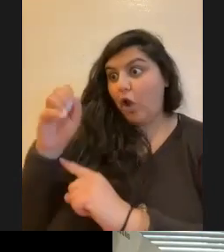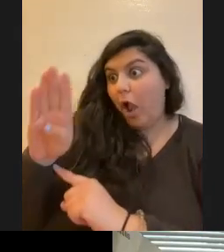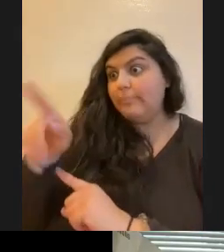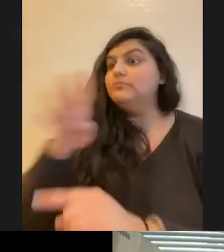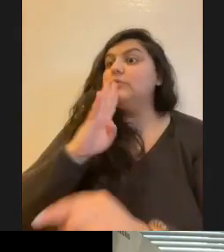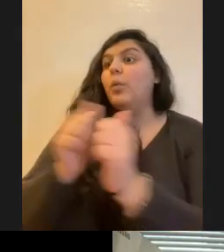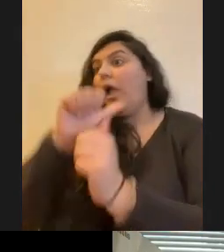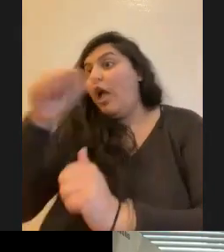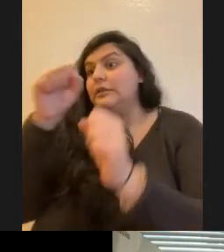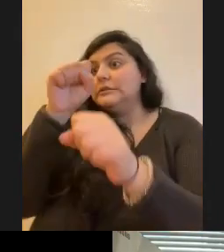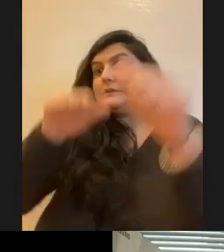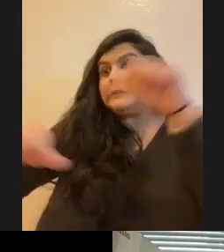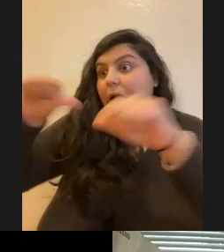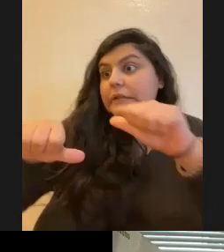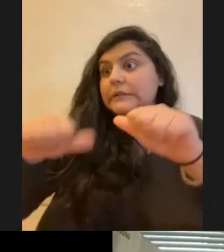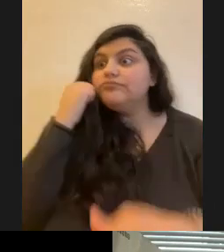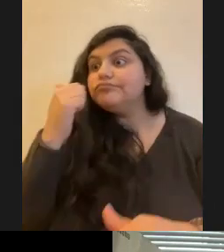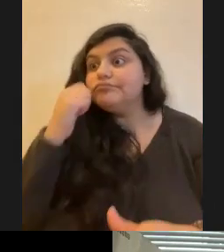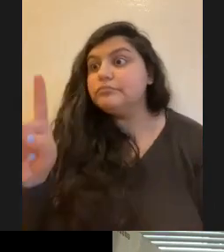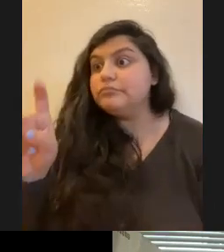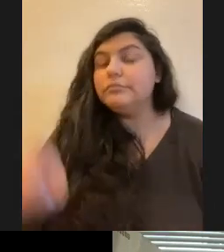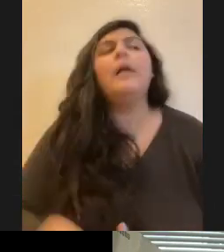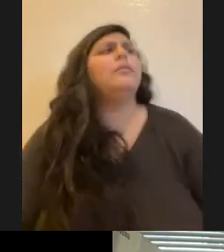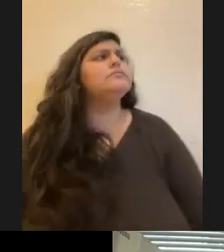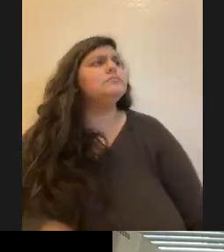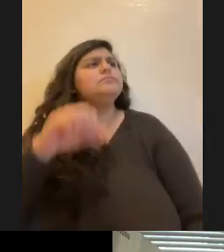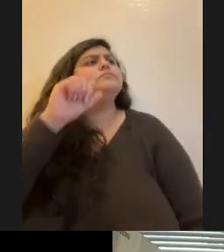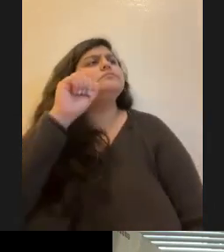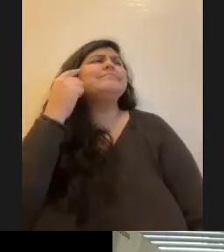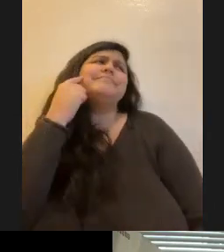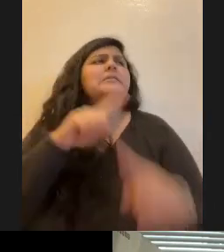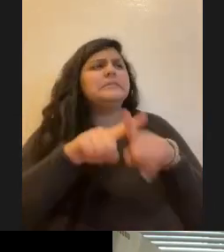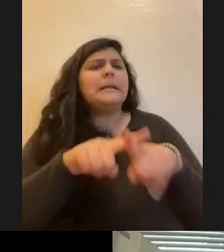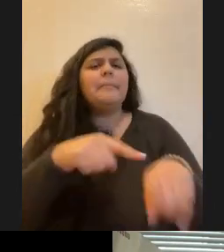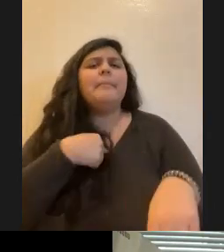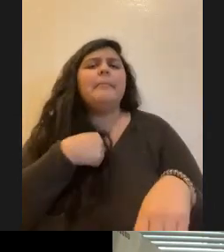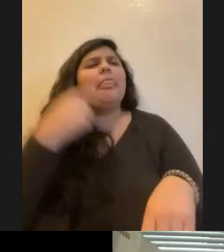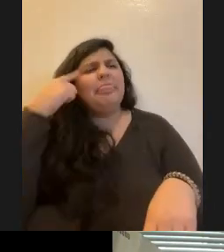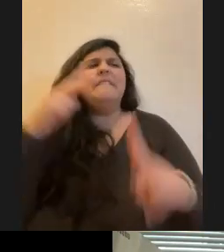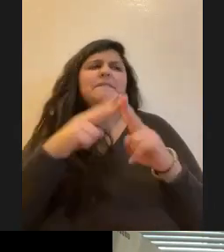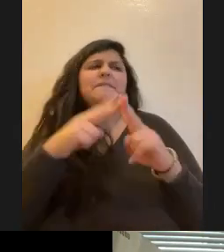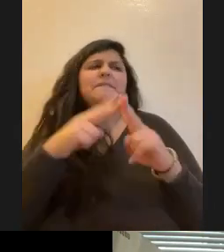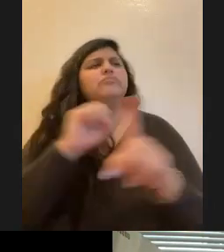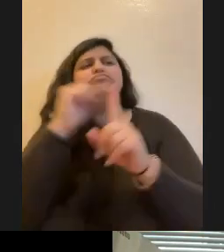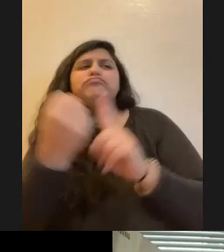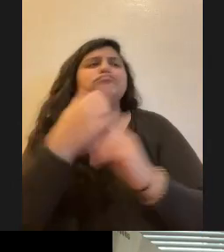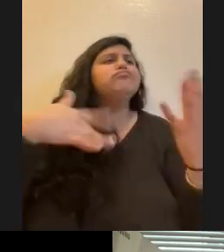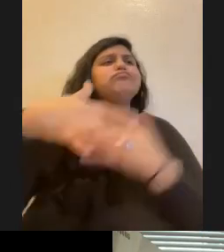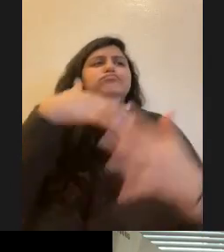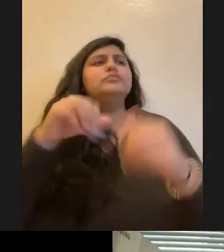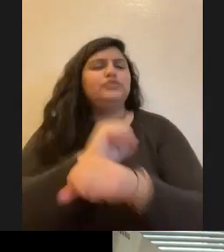scientists and from the day to day? I think it depends, but I'd like to consider it's a pretty social job.